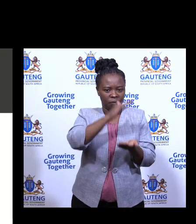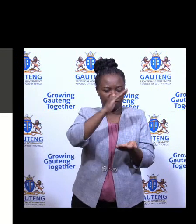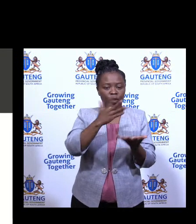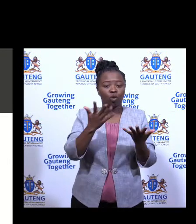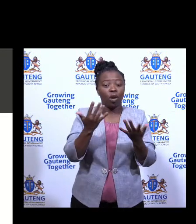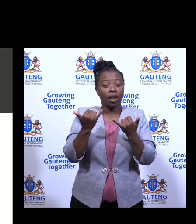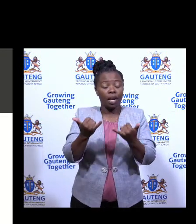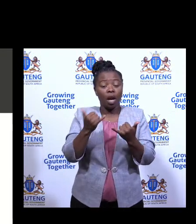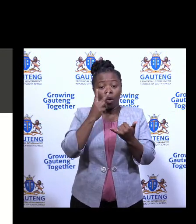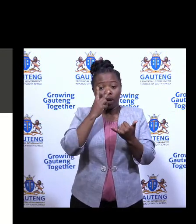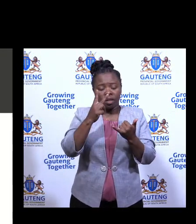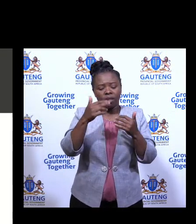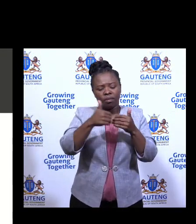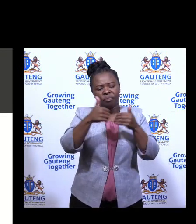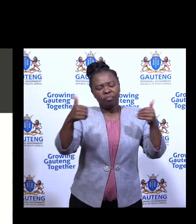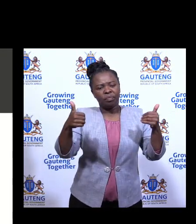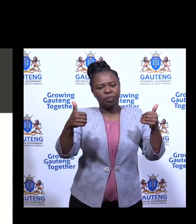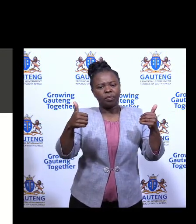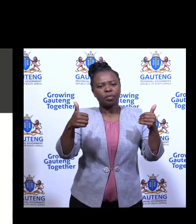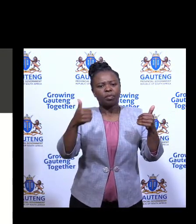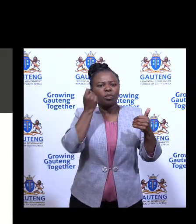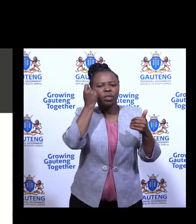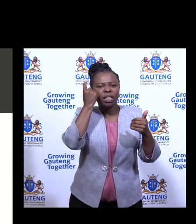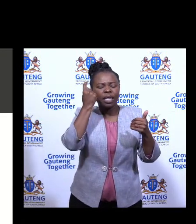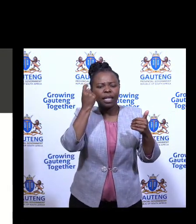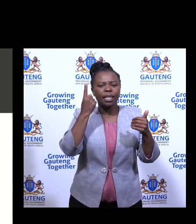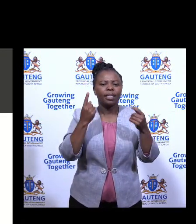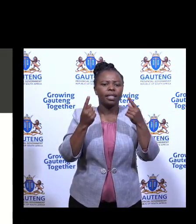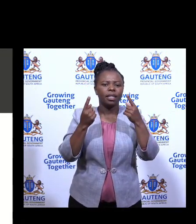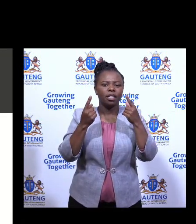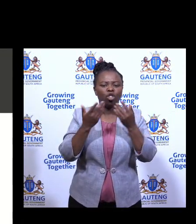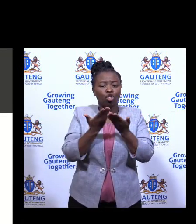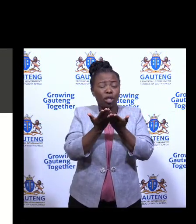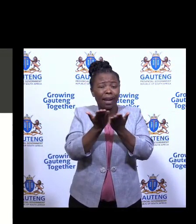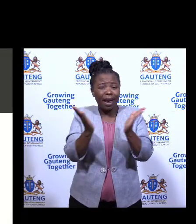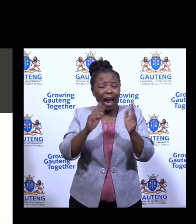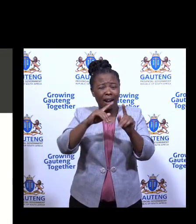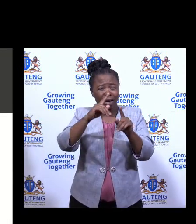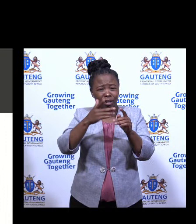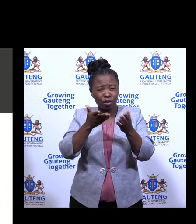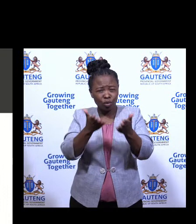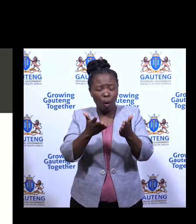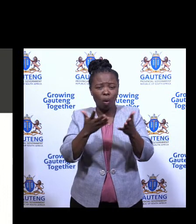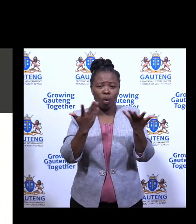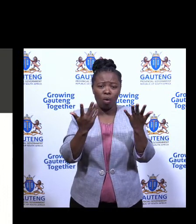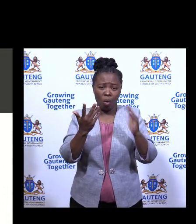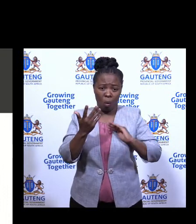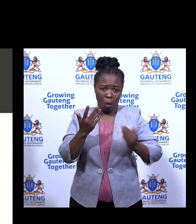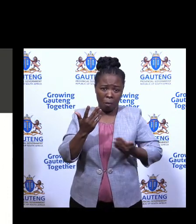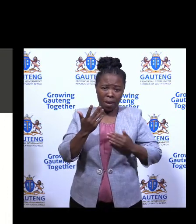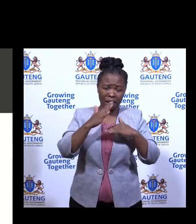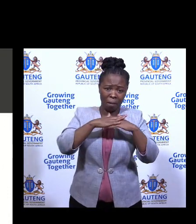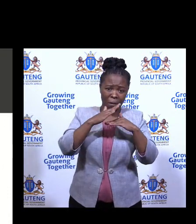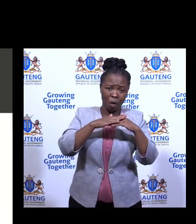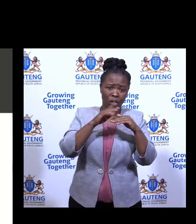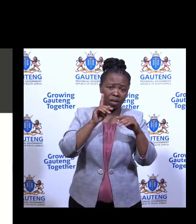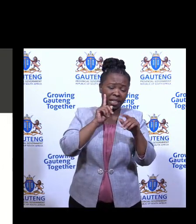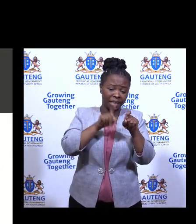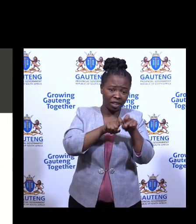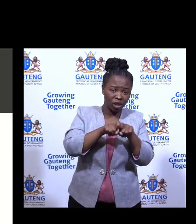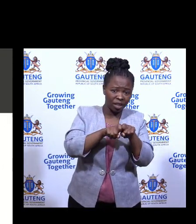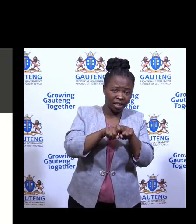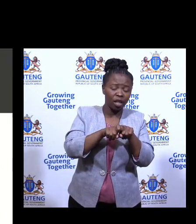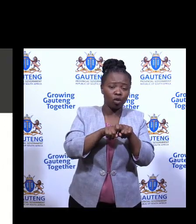of the gender splits, so to understand if this is a general trend, if it is a case that more women are presenting for testing. And we're